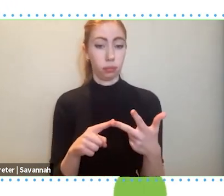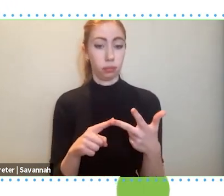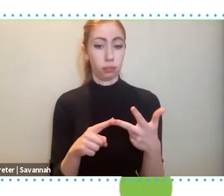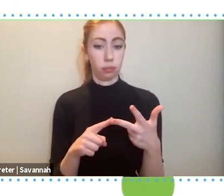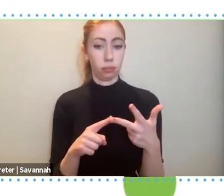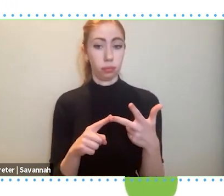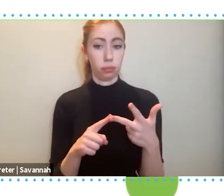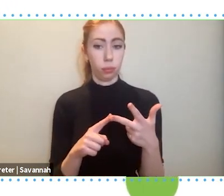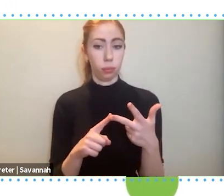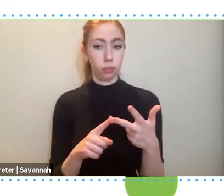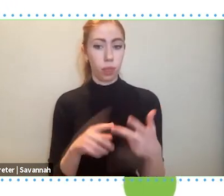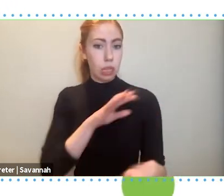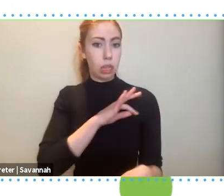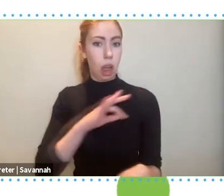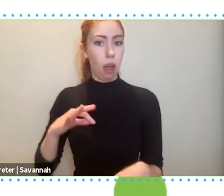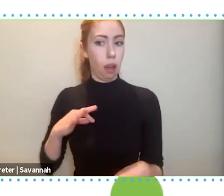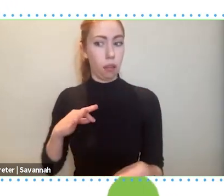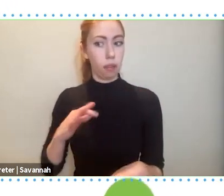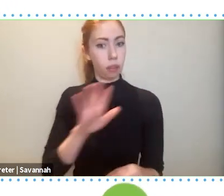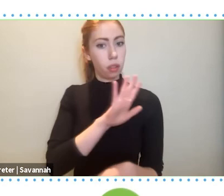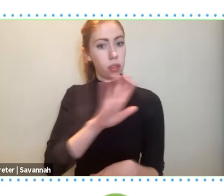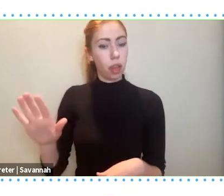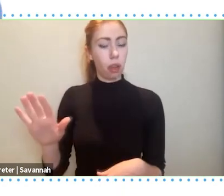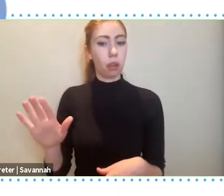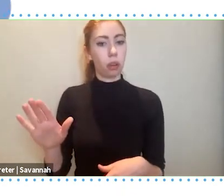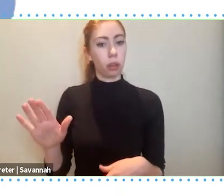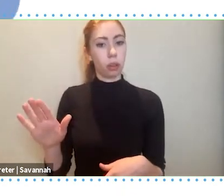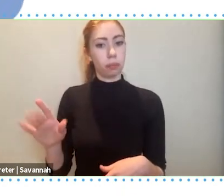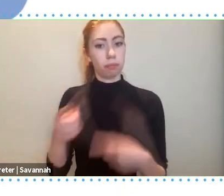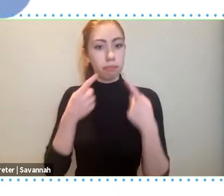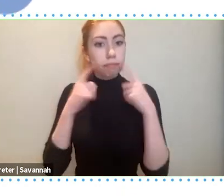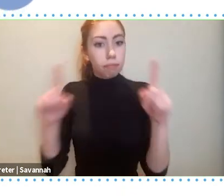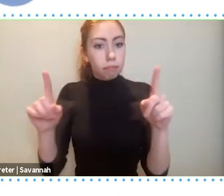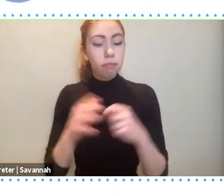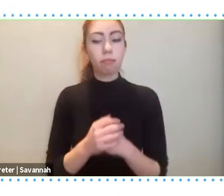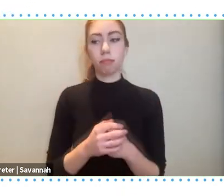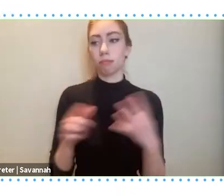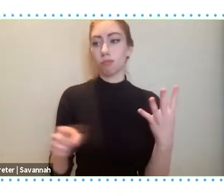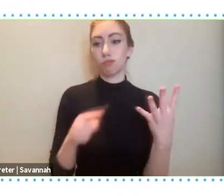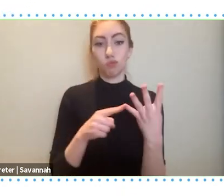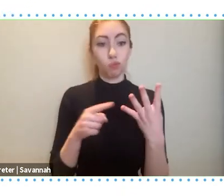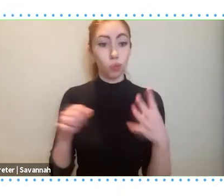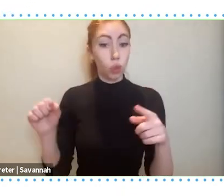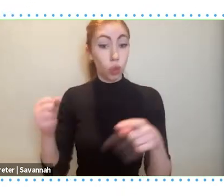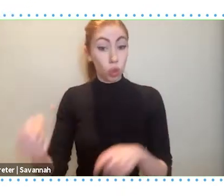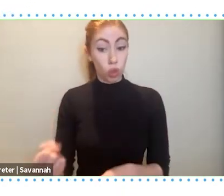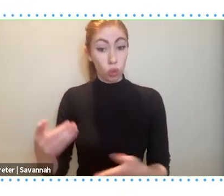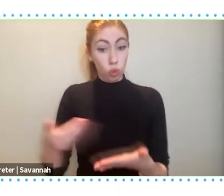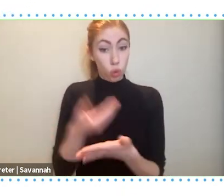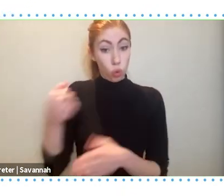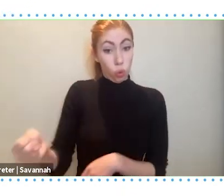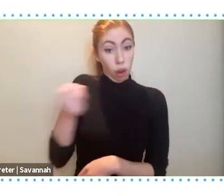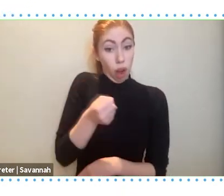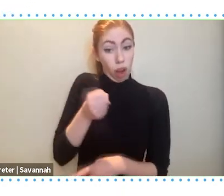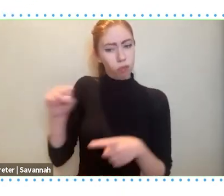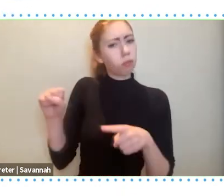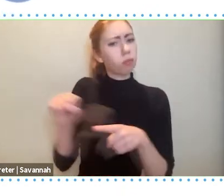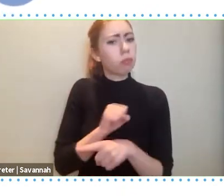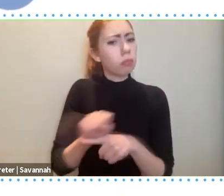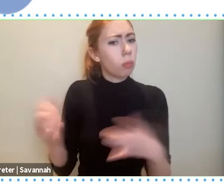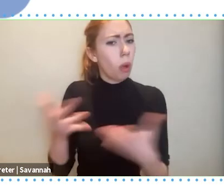was an idea that was thrown out, training and education for boards, what some are the pros and cons, whether that seemed to hold water for